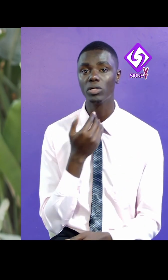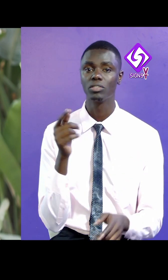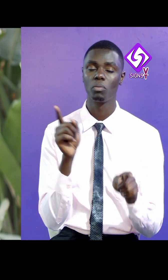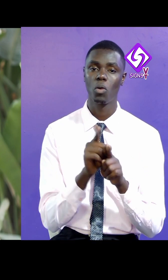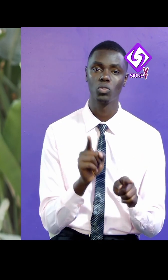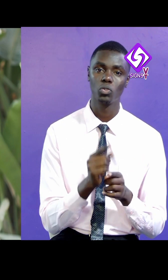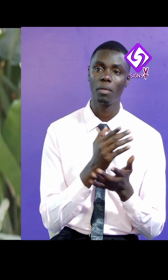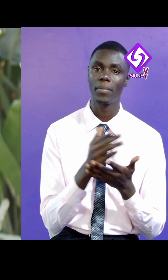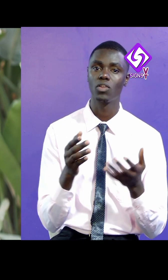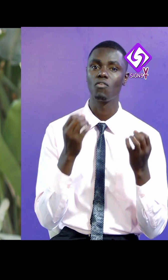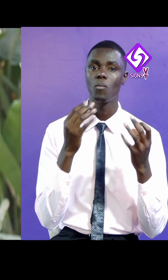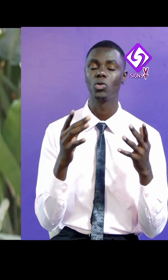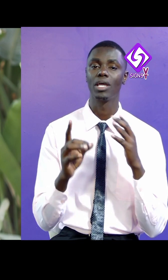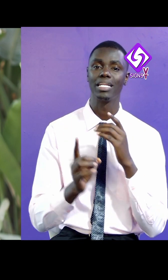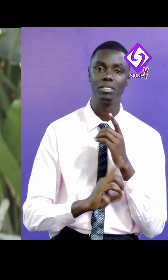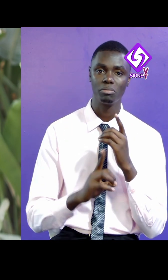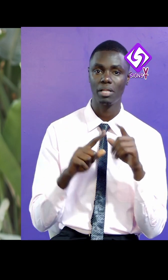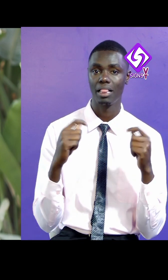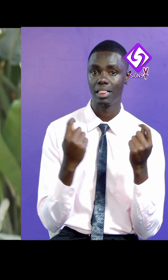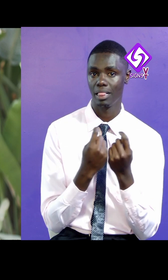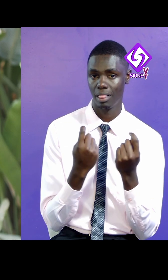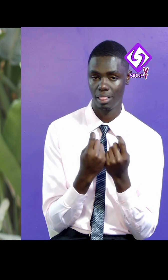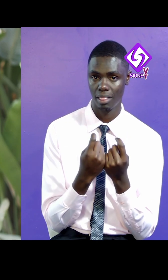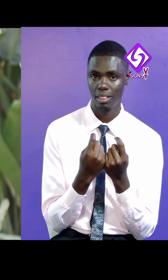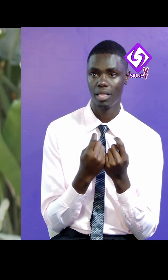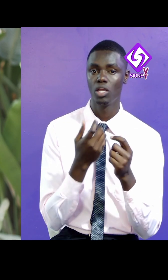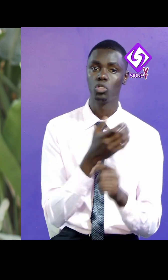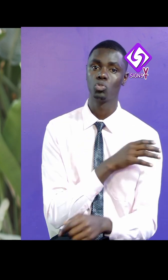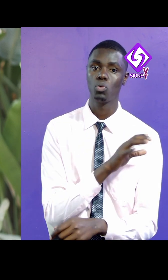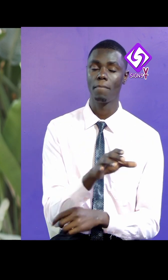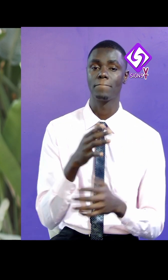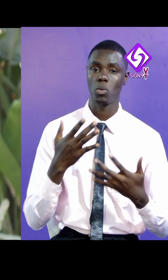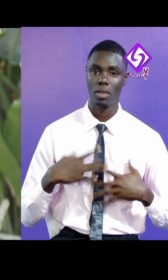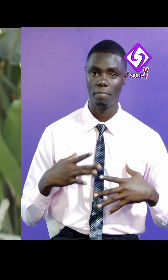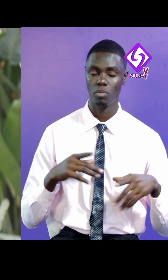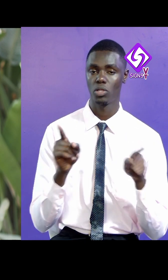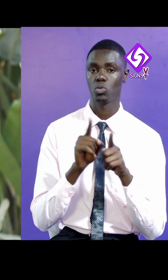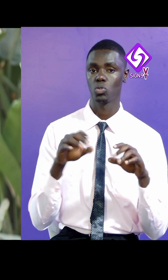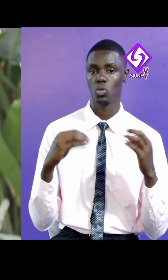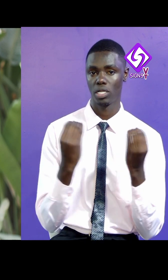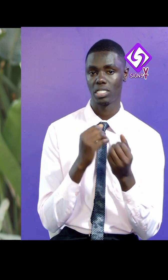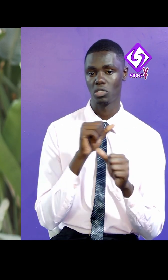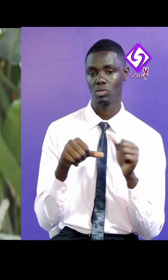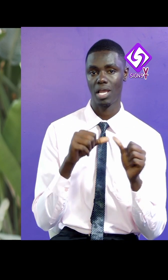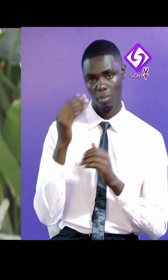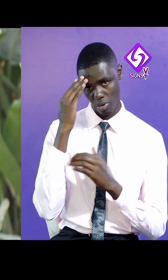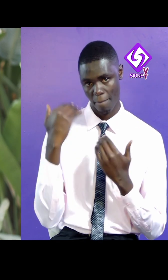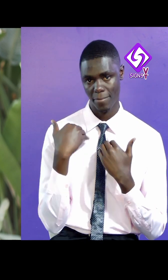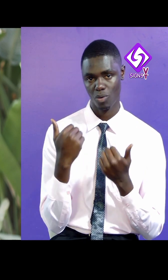part of a multidisciplinarity team to empower people and organization about mental